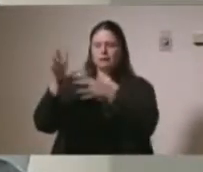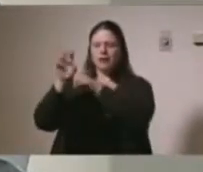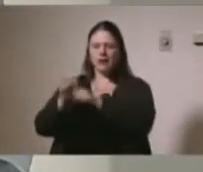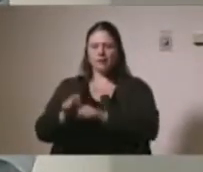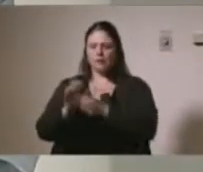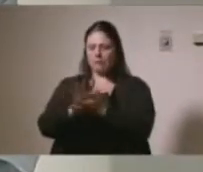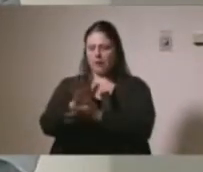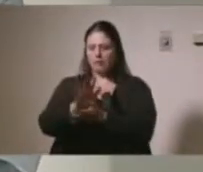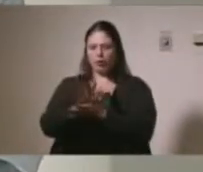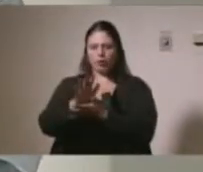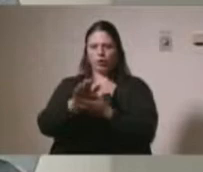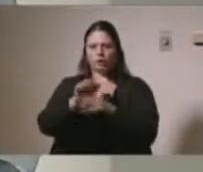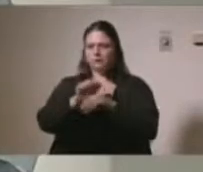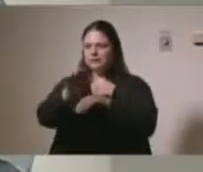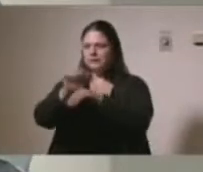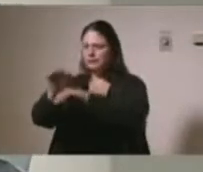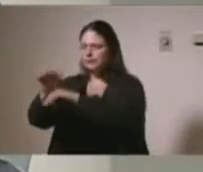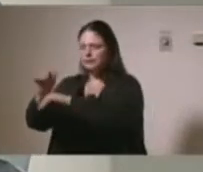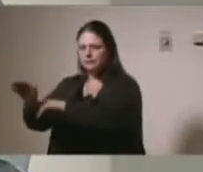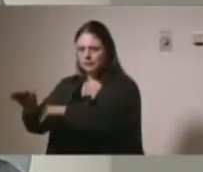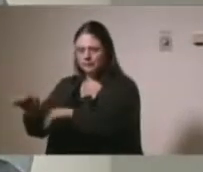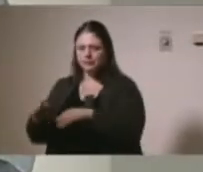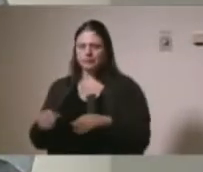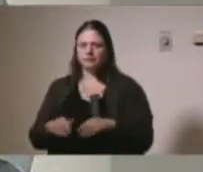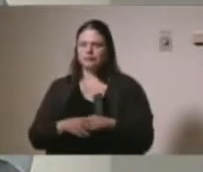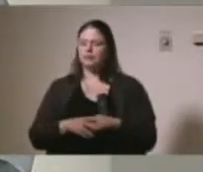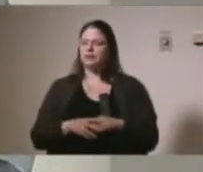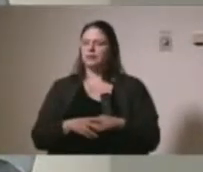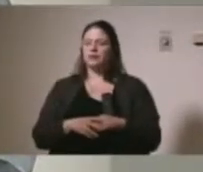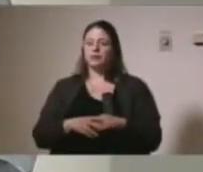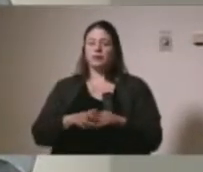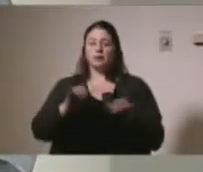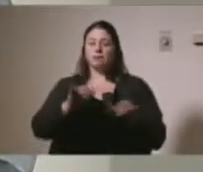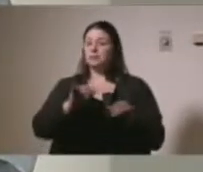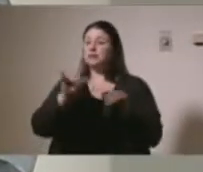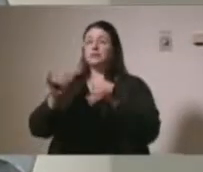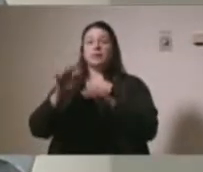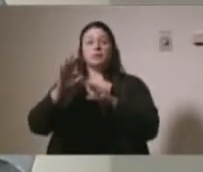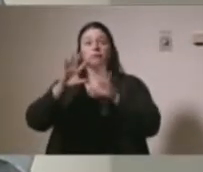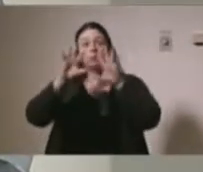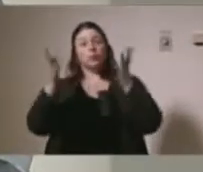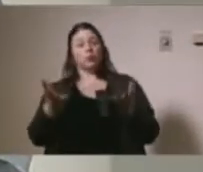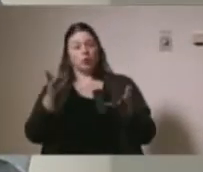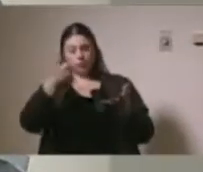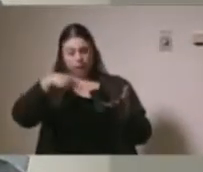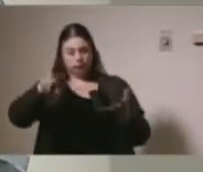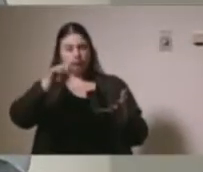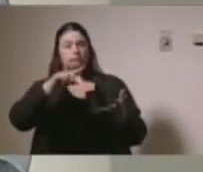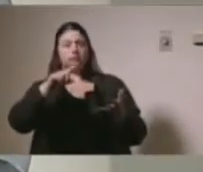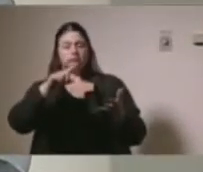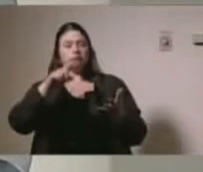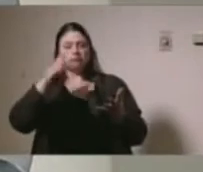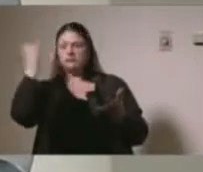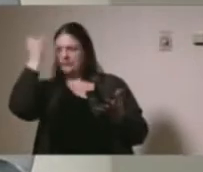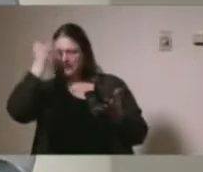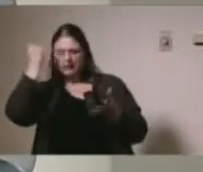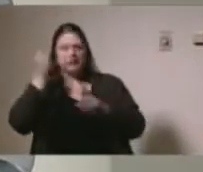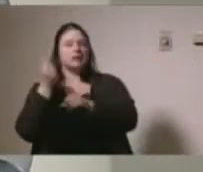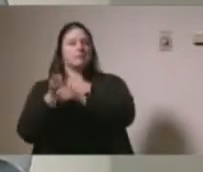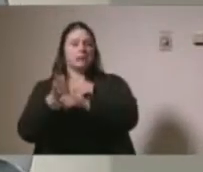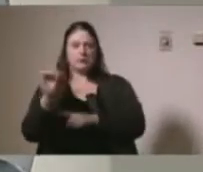was hit by a major crisis in Italy as well as in the entire Western world. There was the structural